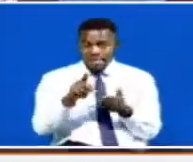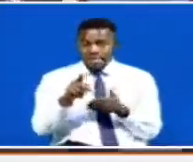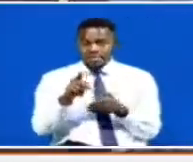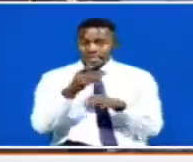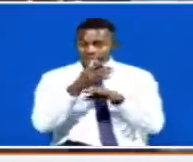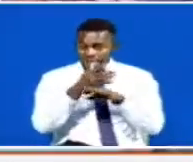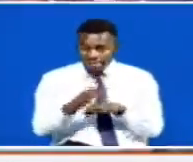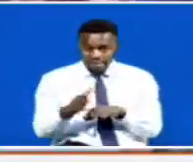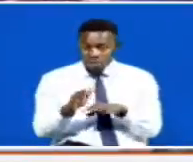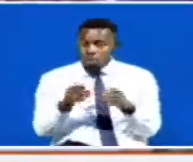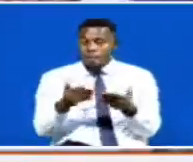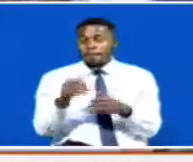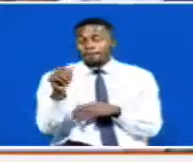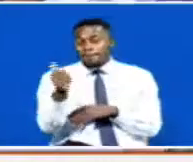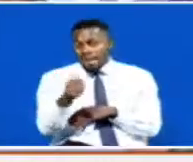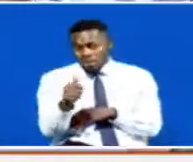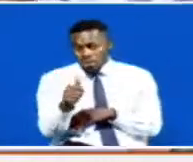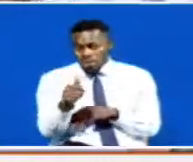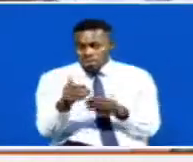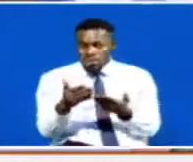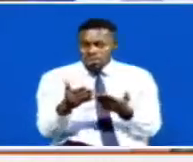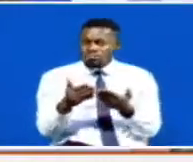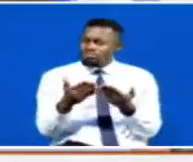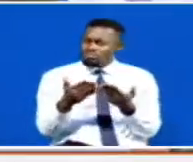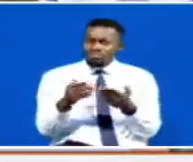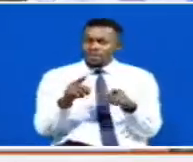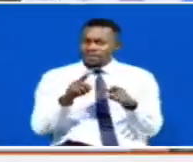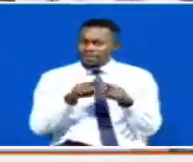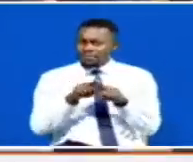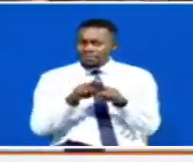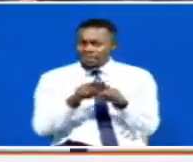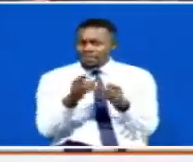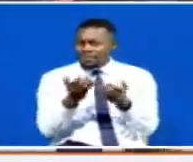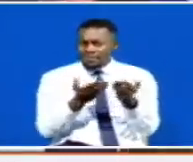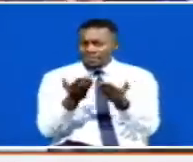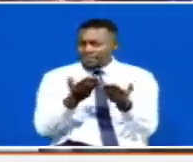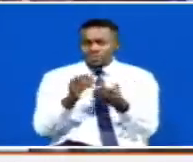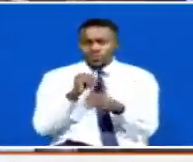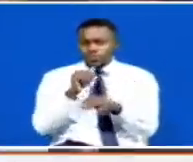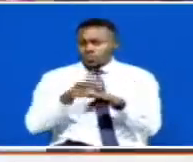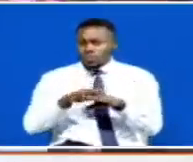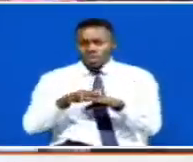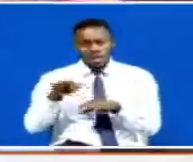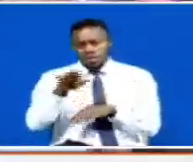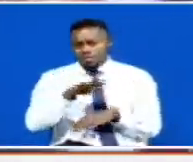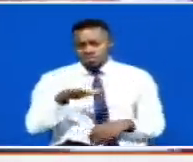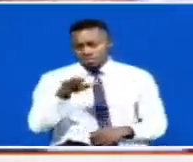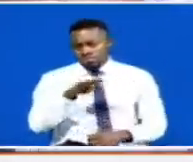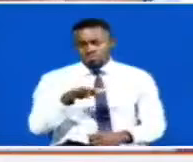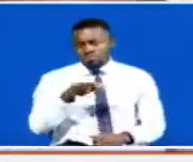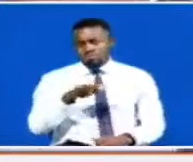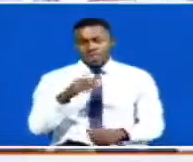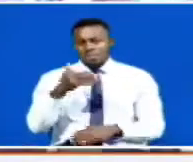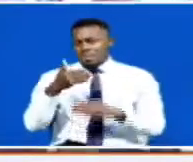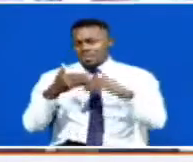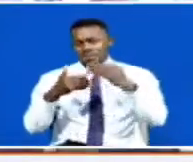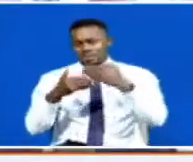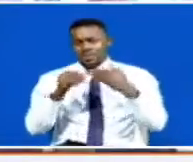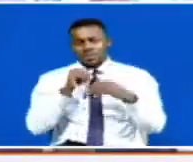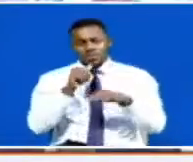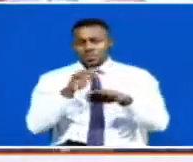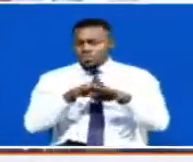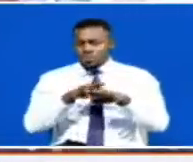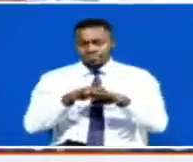statutory deductions and have missed crucial services and facilities. The agitated lot further accuses